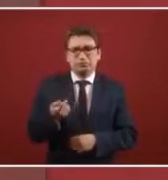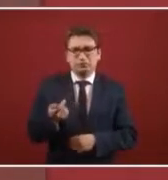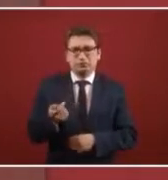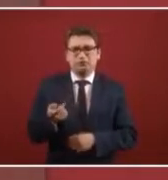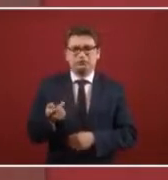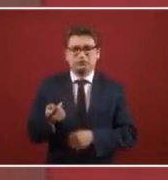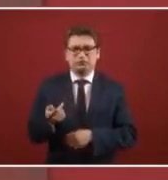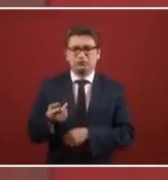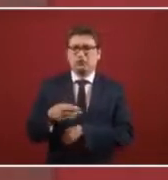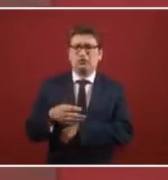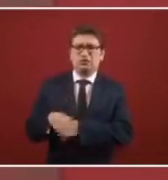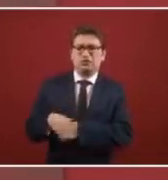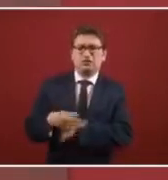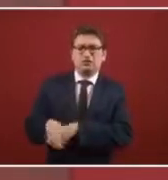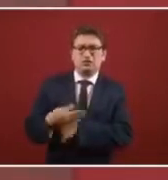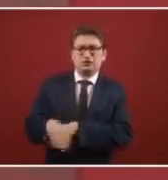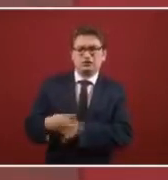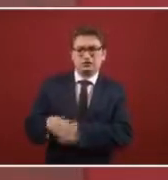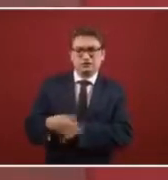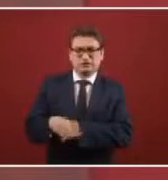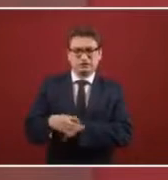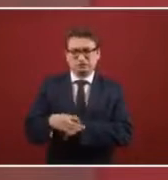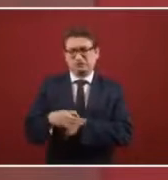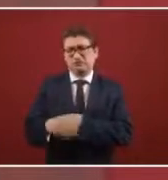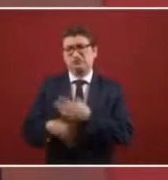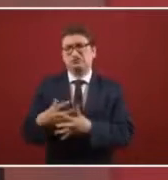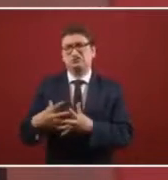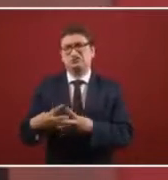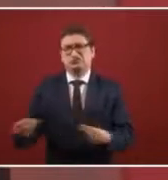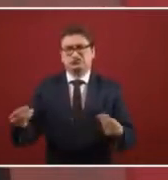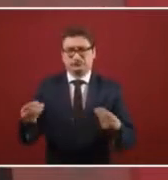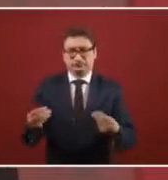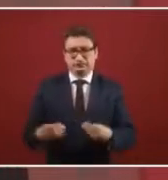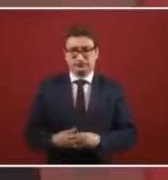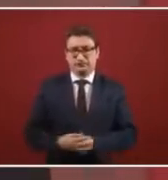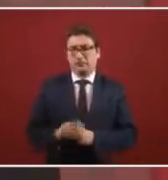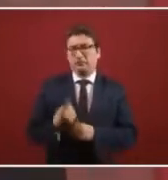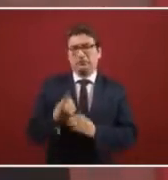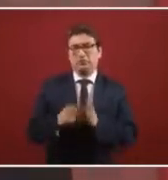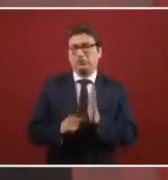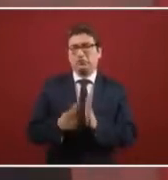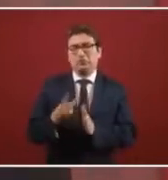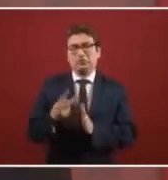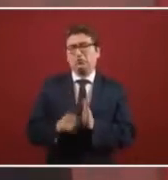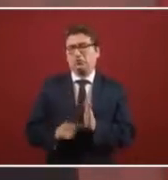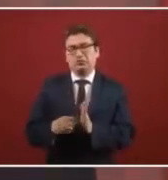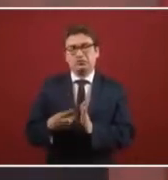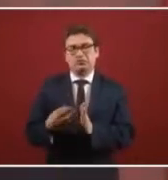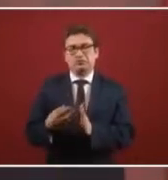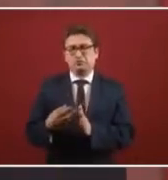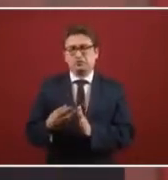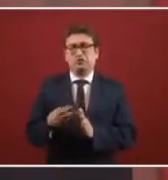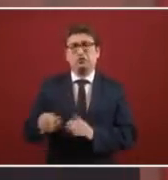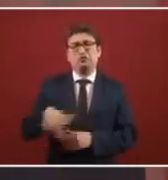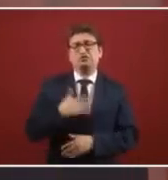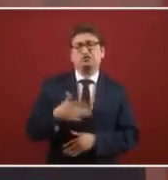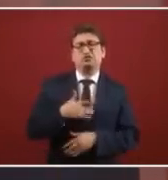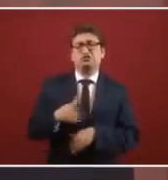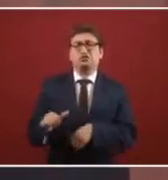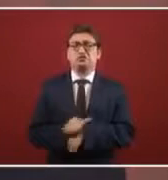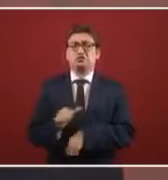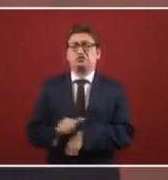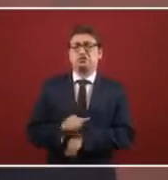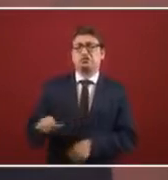duradero. that which doesn't Este es last, transitorio. that which is transitory. Unos meses And in a, con la uh, troca they'll